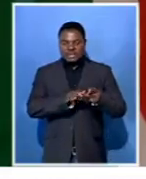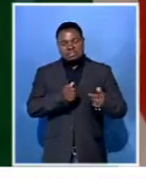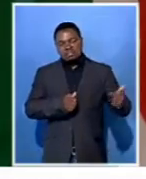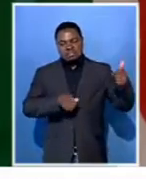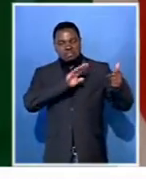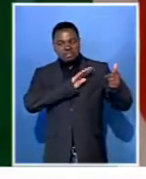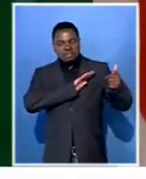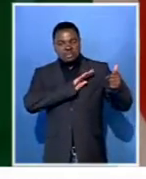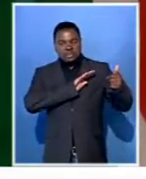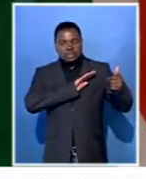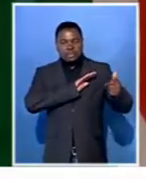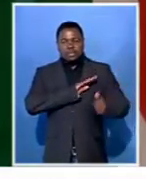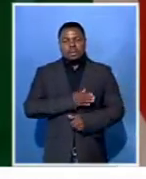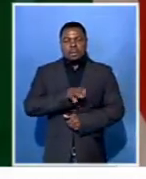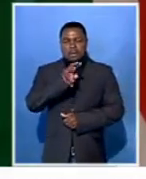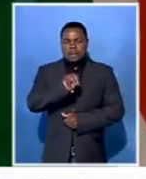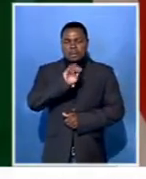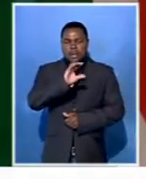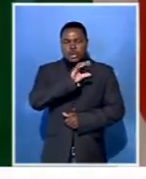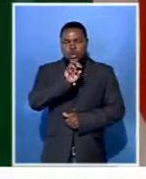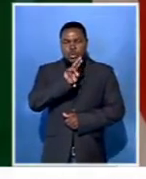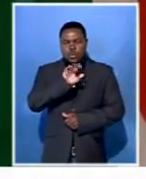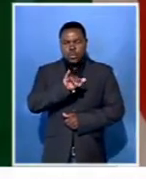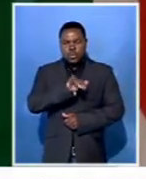Brigadier General Mercure,